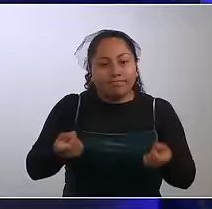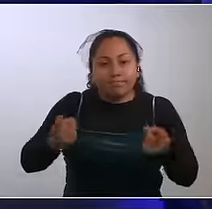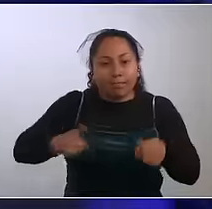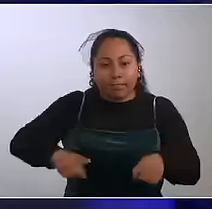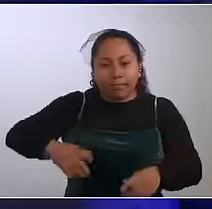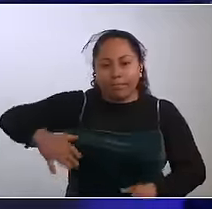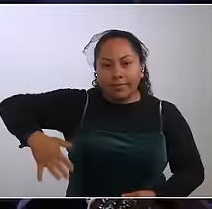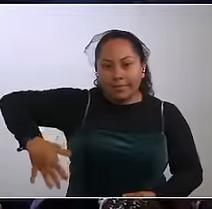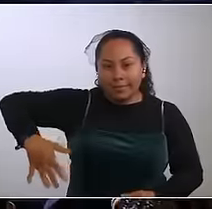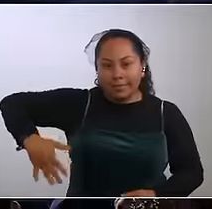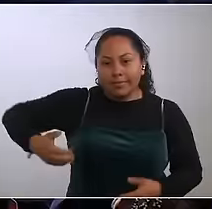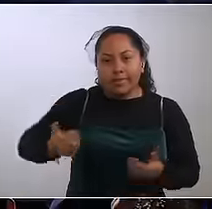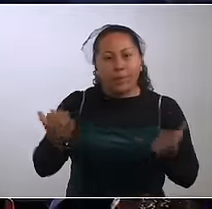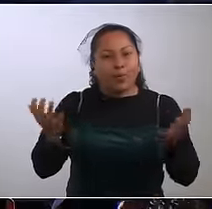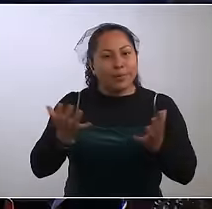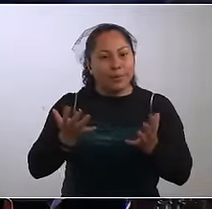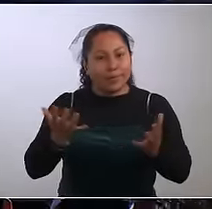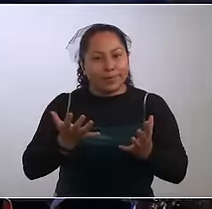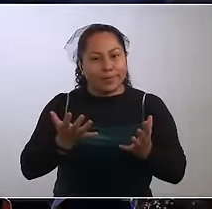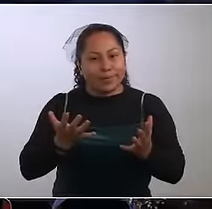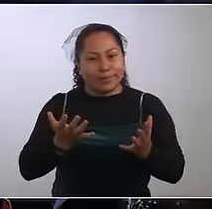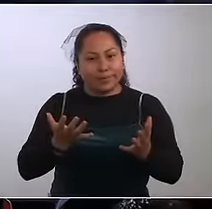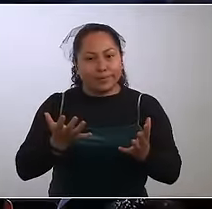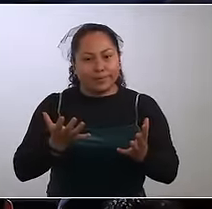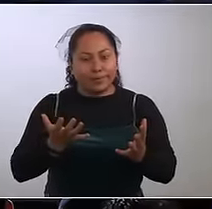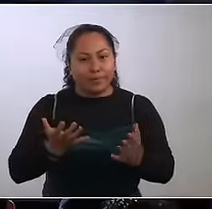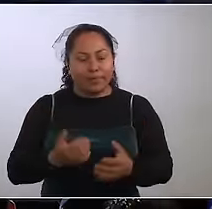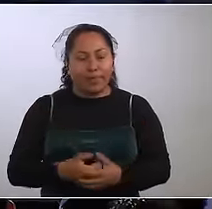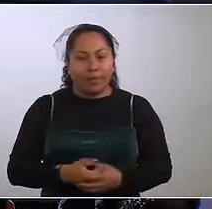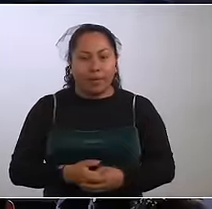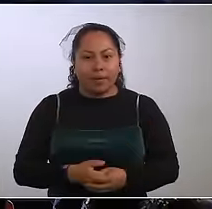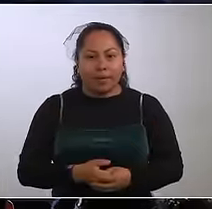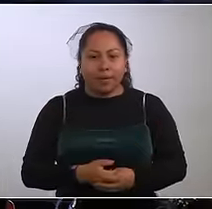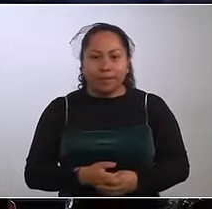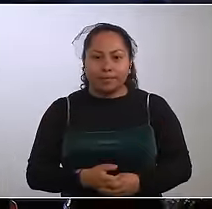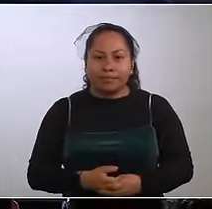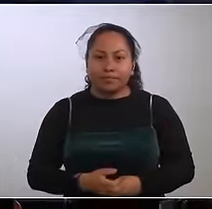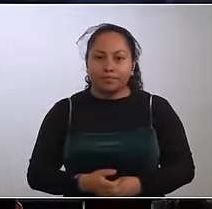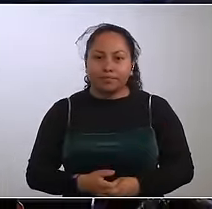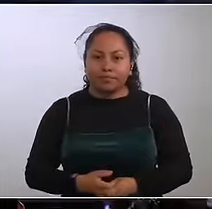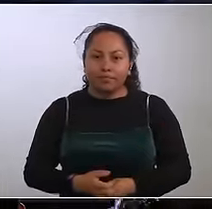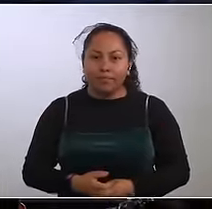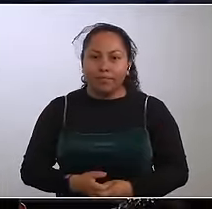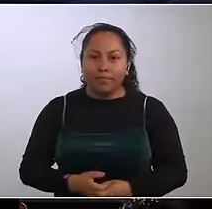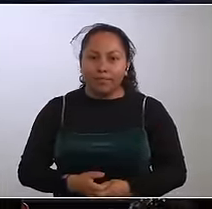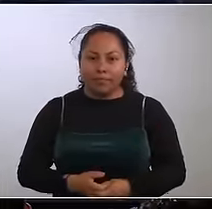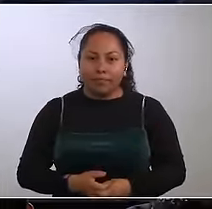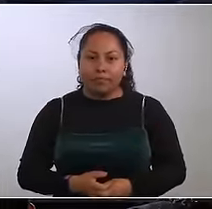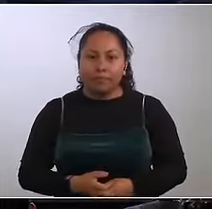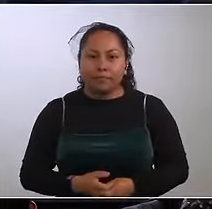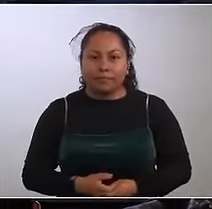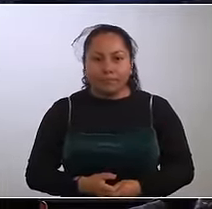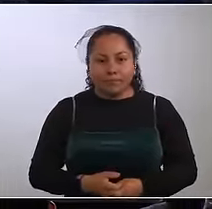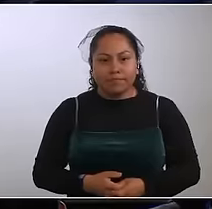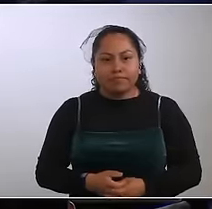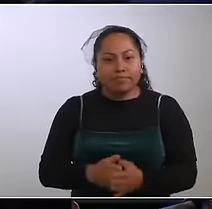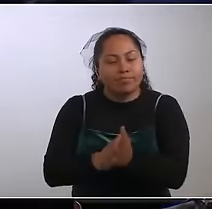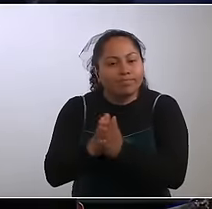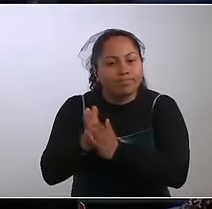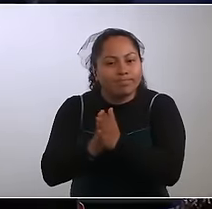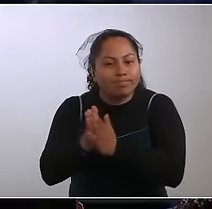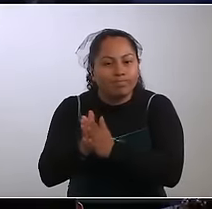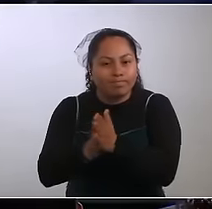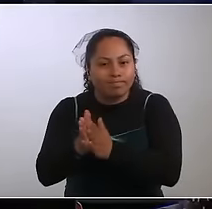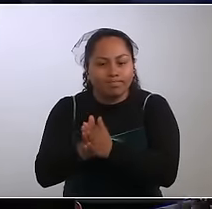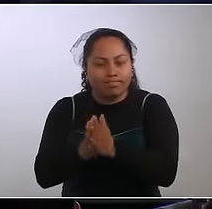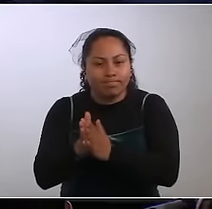Obispo. And that's what Noah and the remnant were doing. Y eso es lo que Noé y el remanente hacían. For what had never happened. Estaban preparándolo por lo que no había